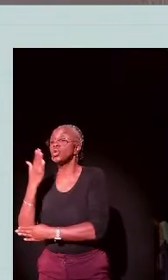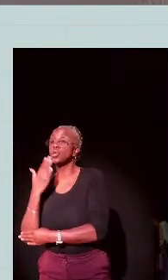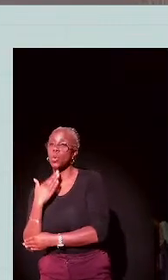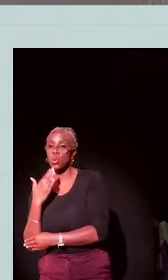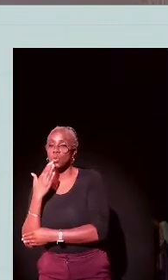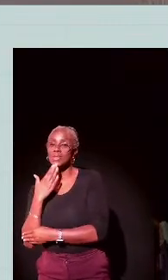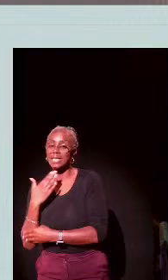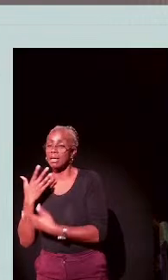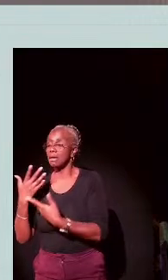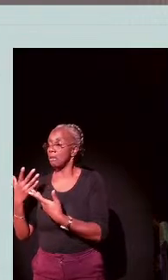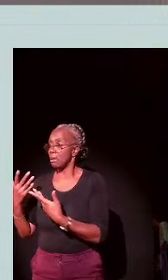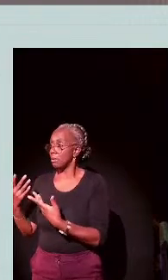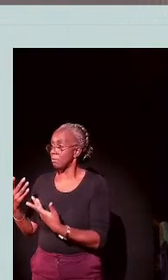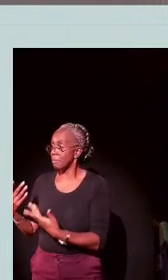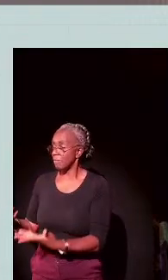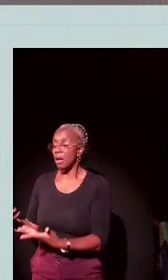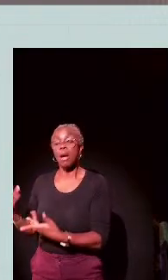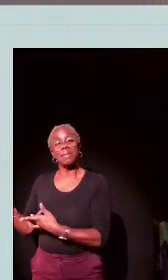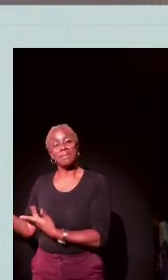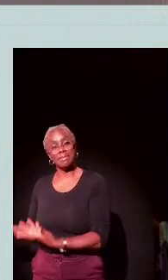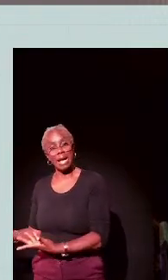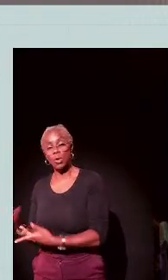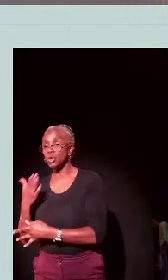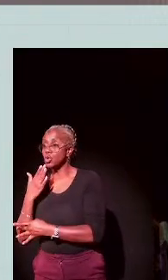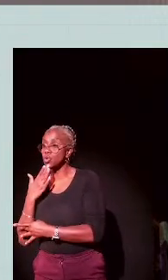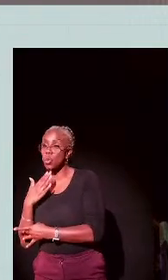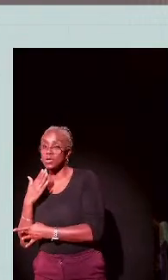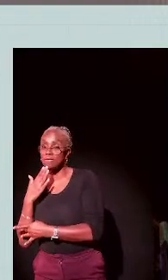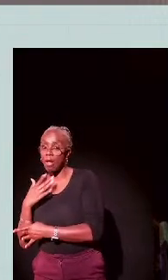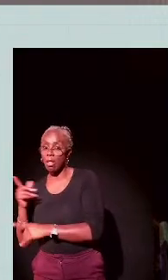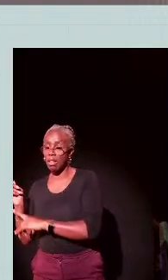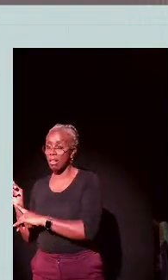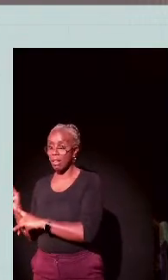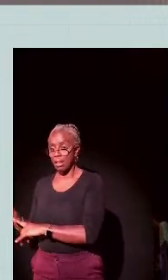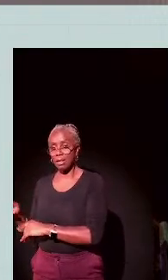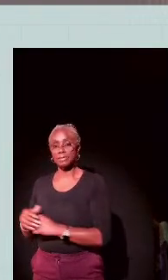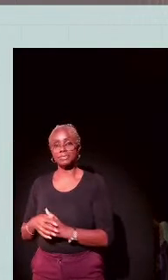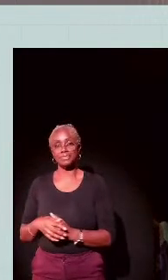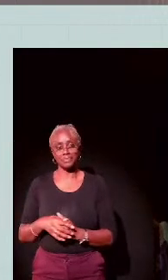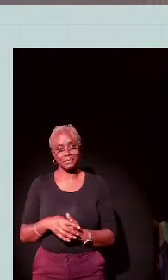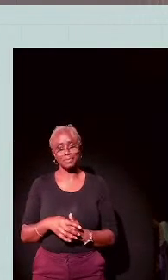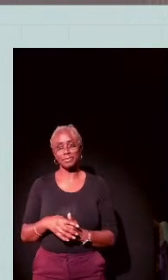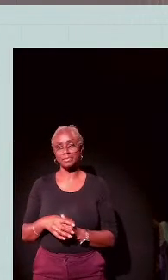aren't really ergonomic, or they can't kind of accommodate every single person.